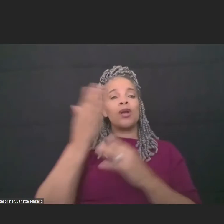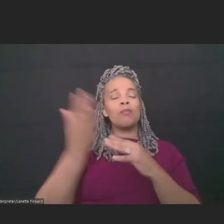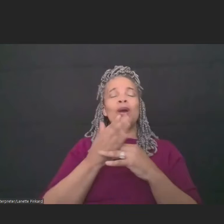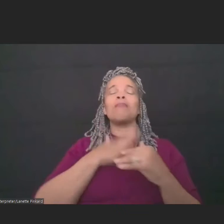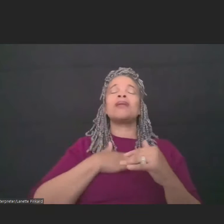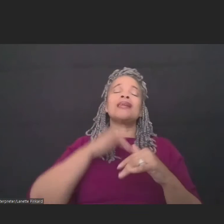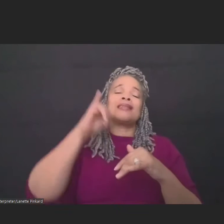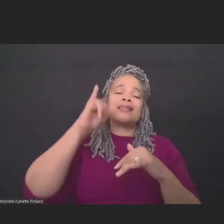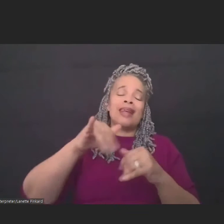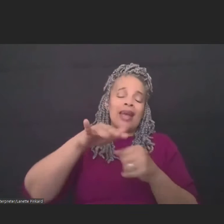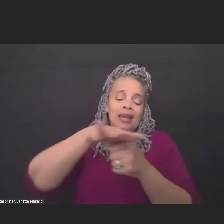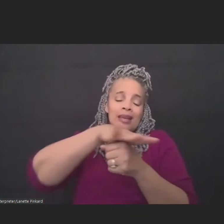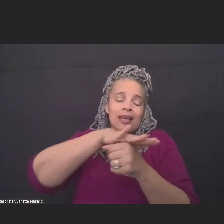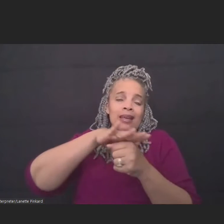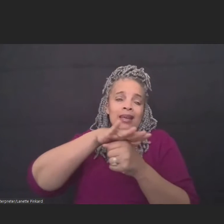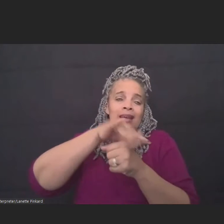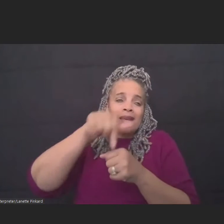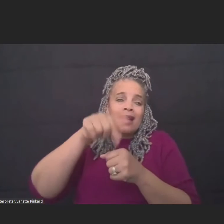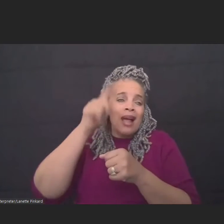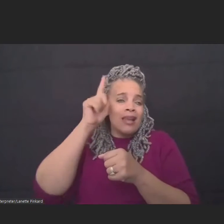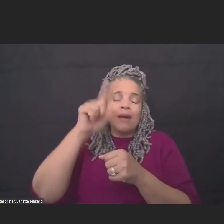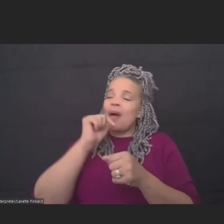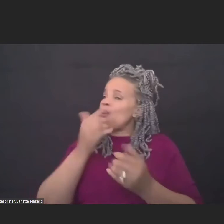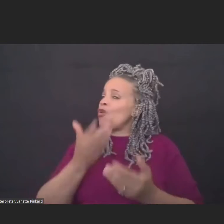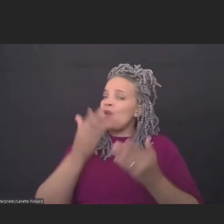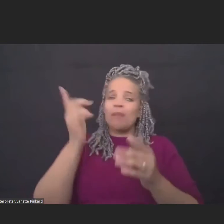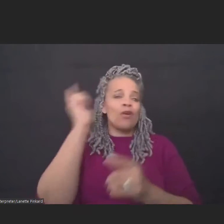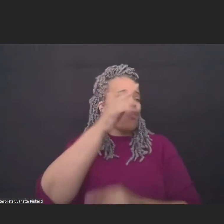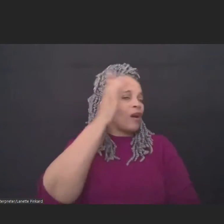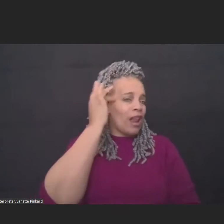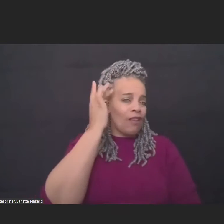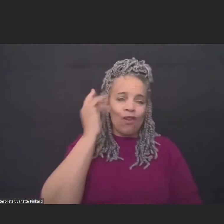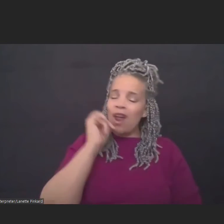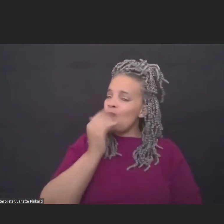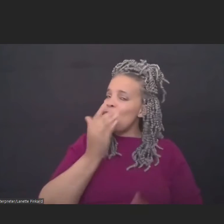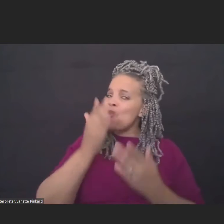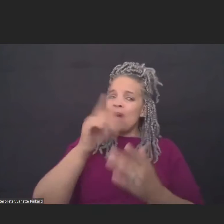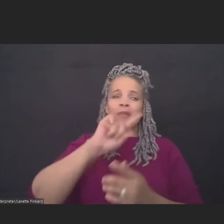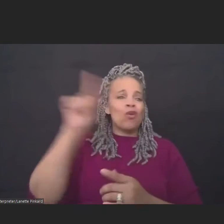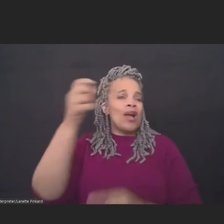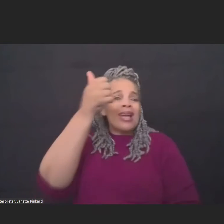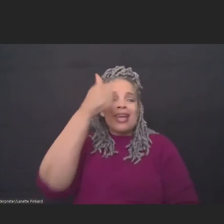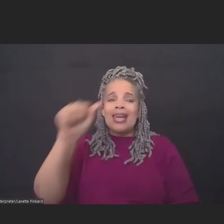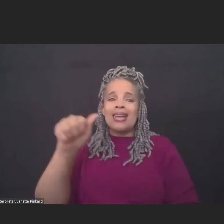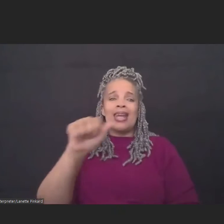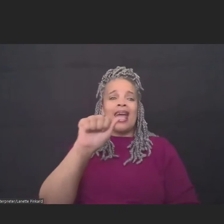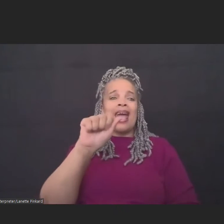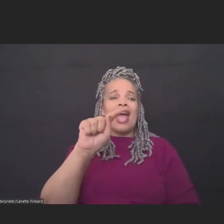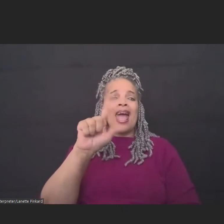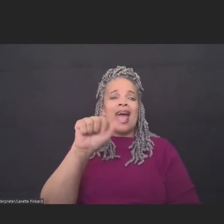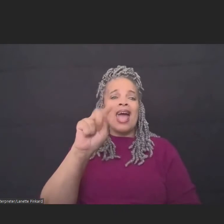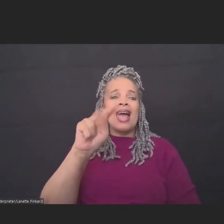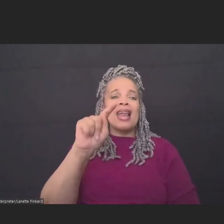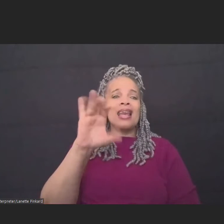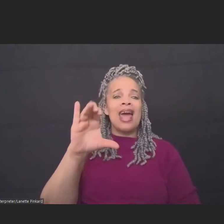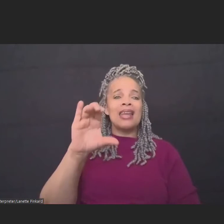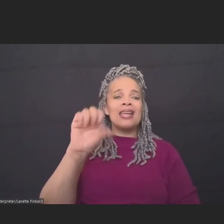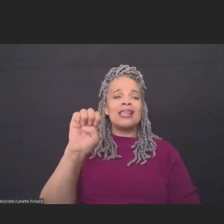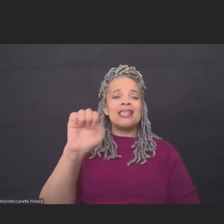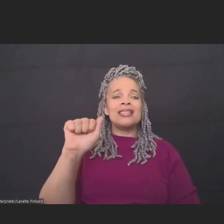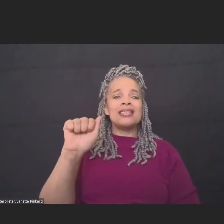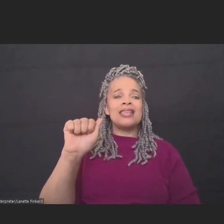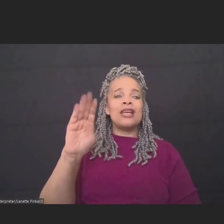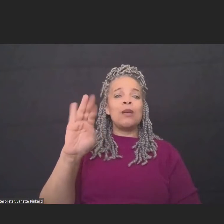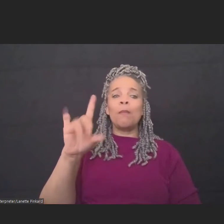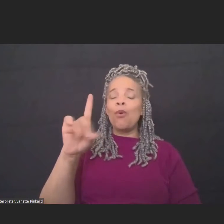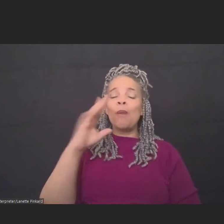I would not, again, recommend going to California. I would not recommend going to any of the Atlantic seaboard, those are hot spots over